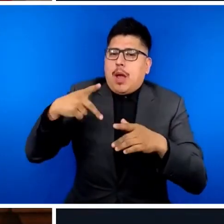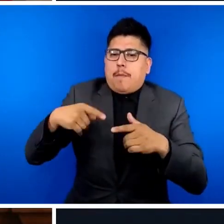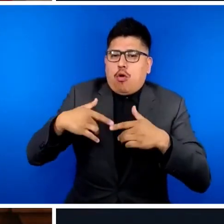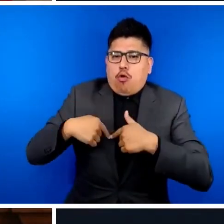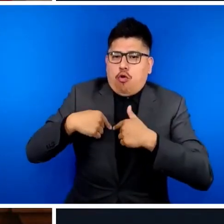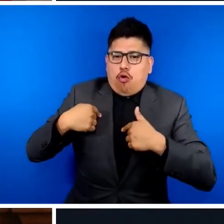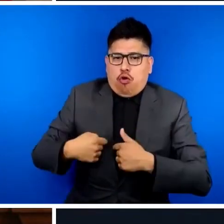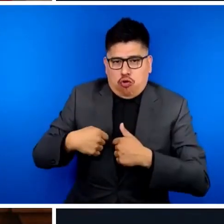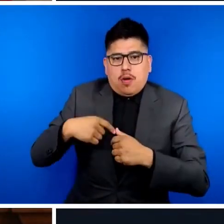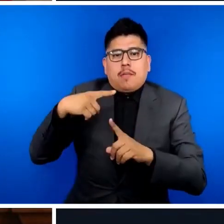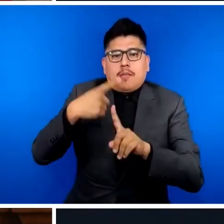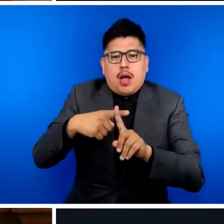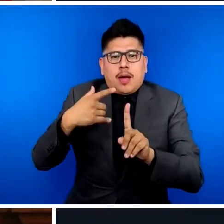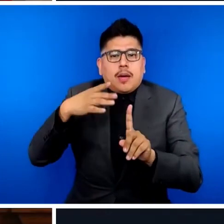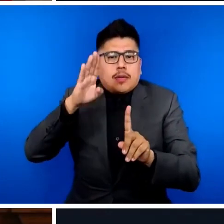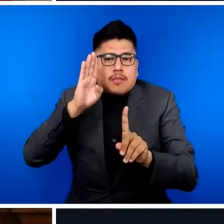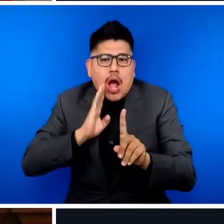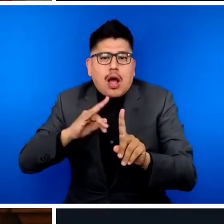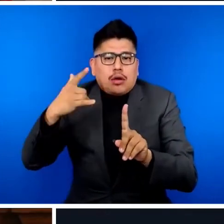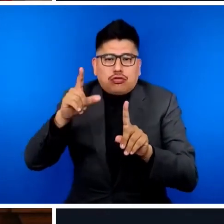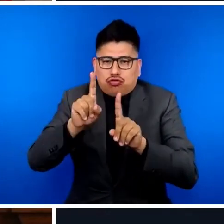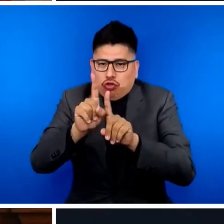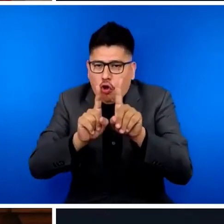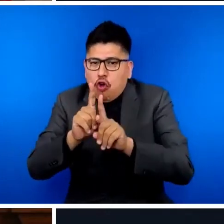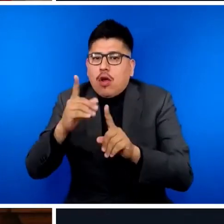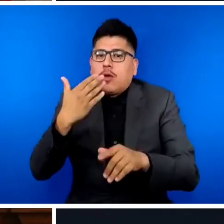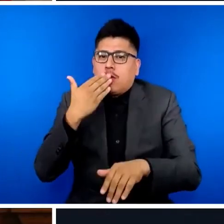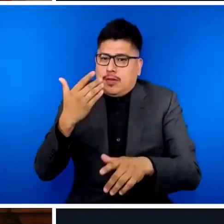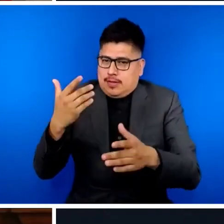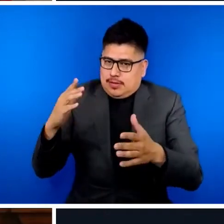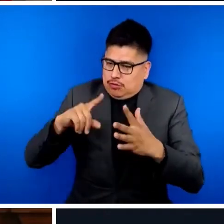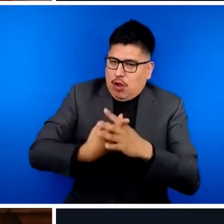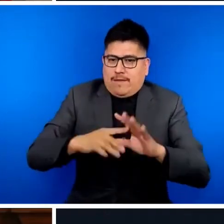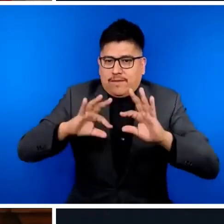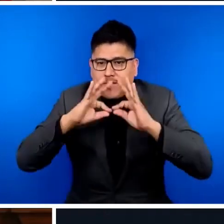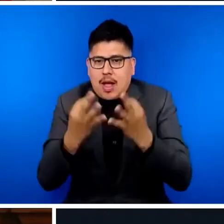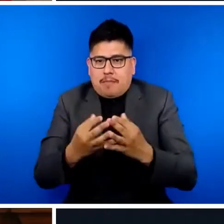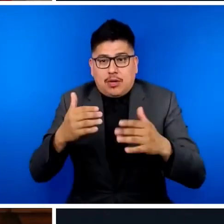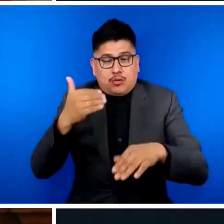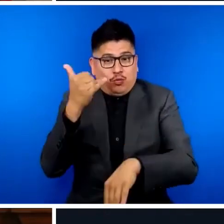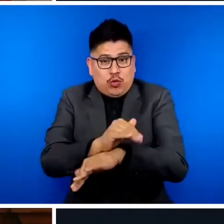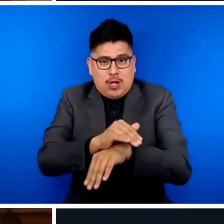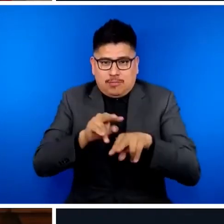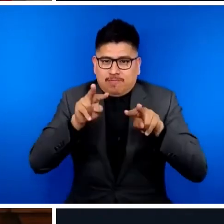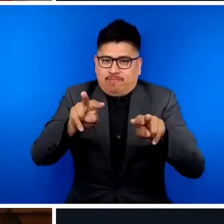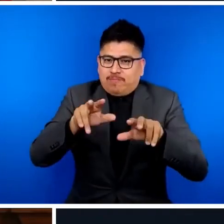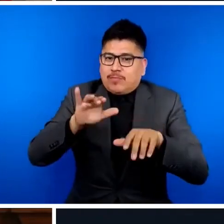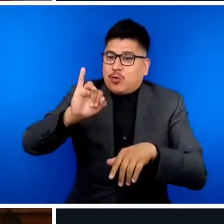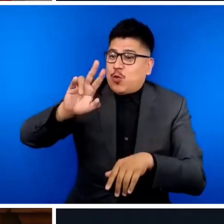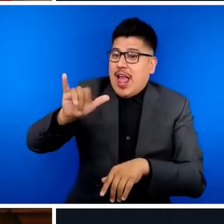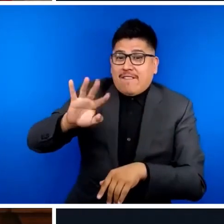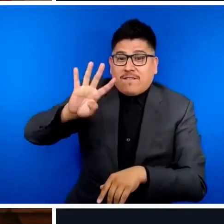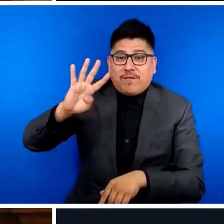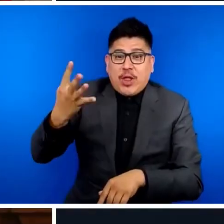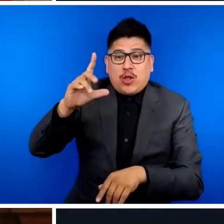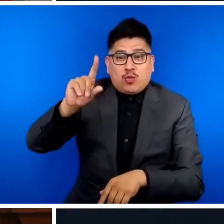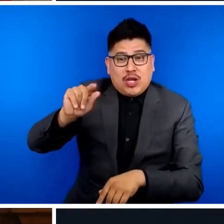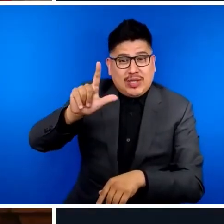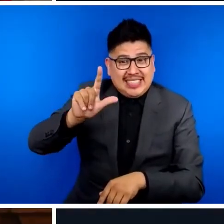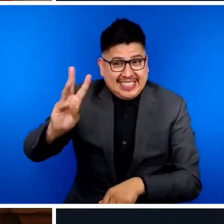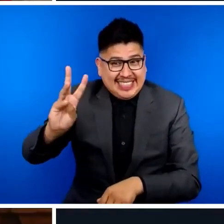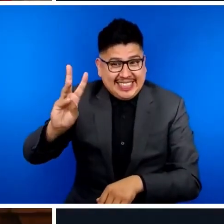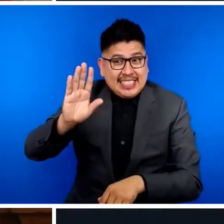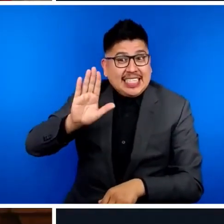a family, and tonight he is in the gallery looking forward to July 4th, 2026, his